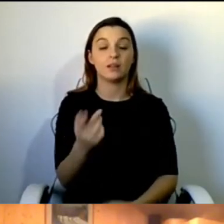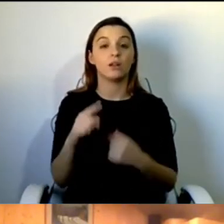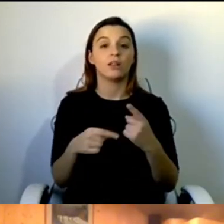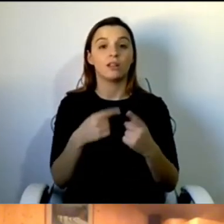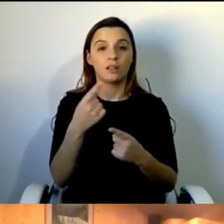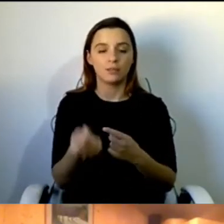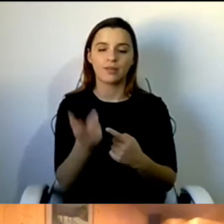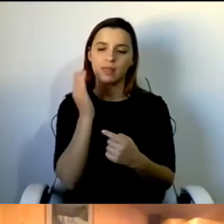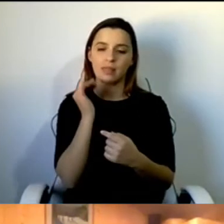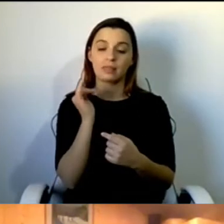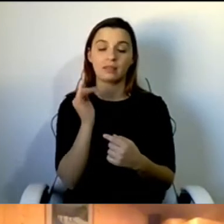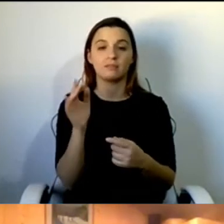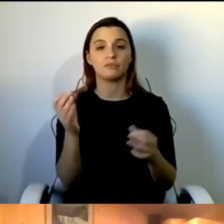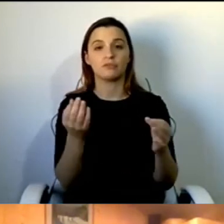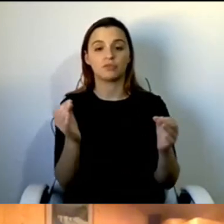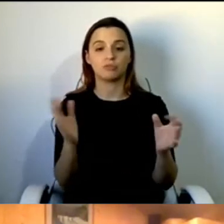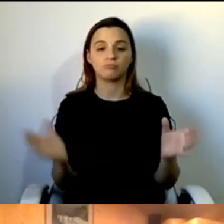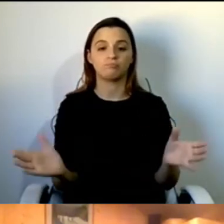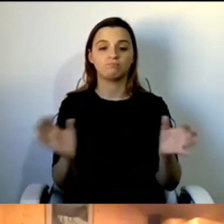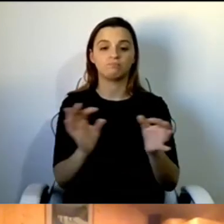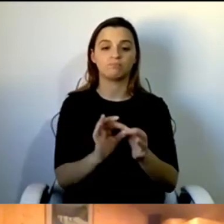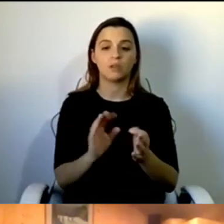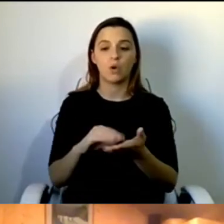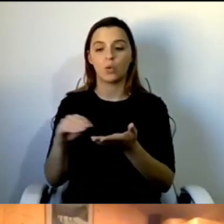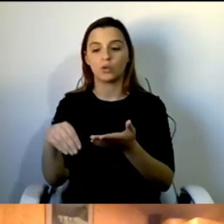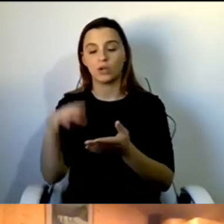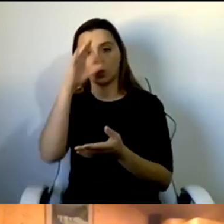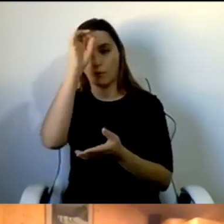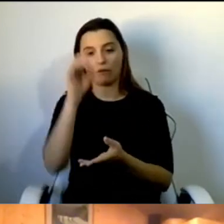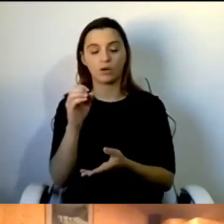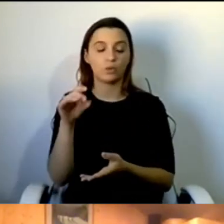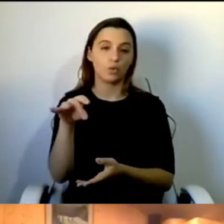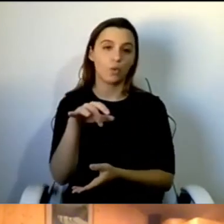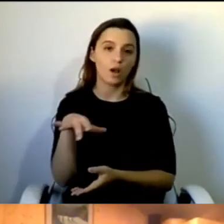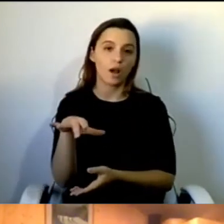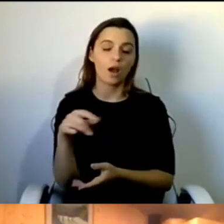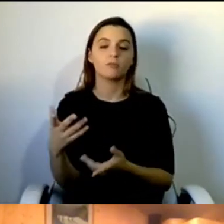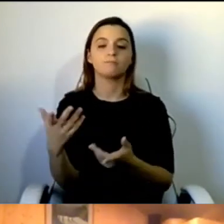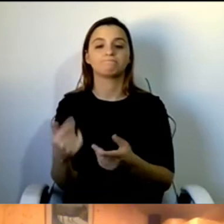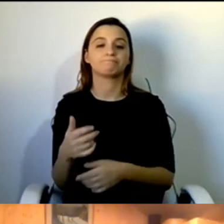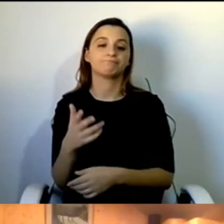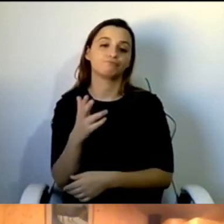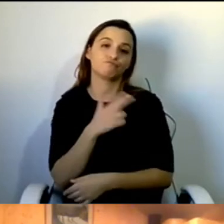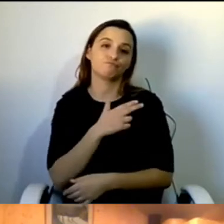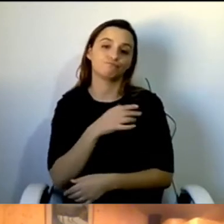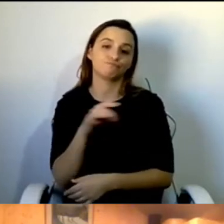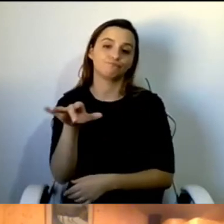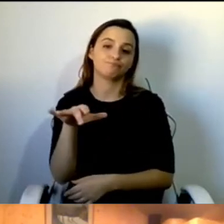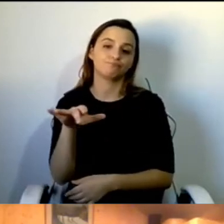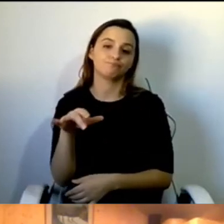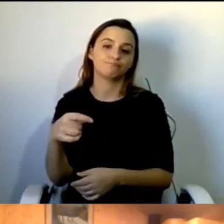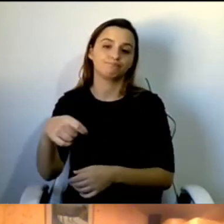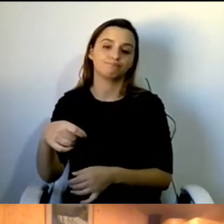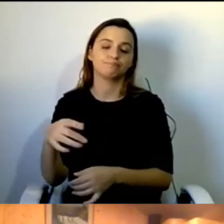more and more a local government. But in the end, it still depended on where you lived. If